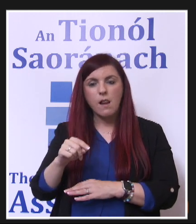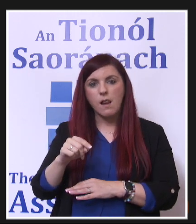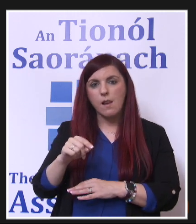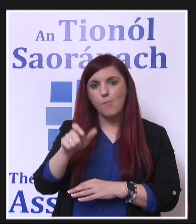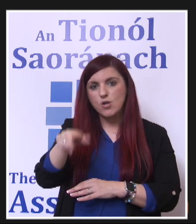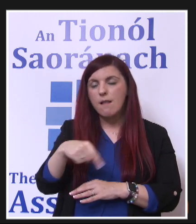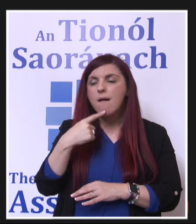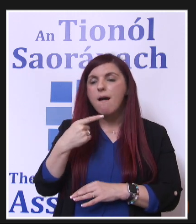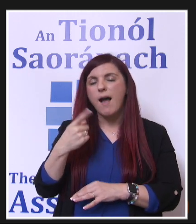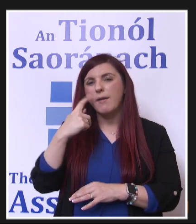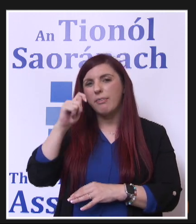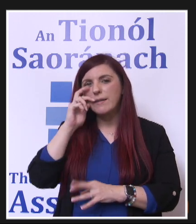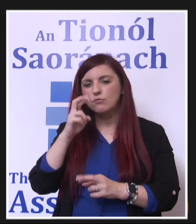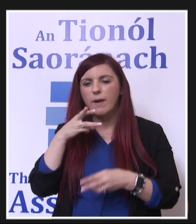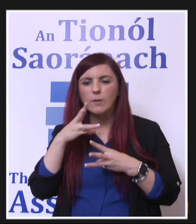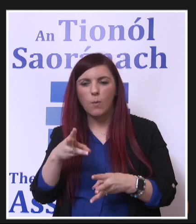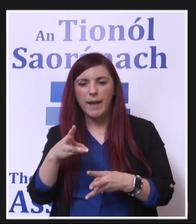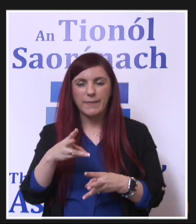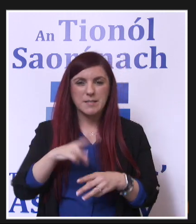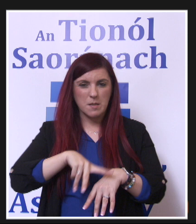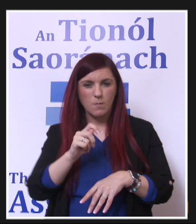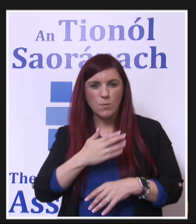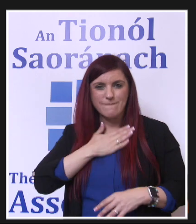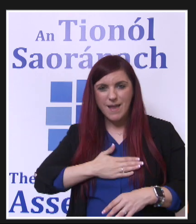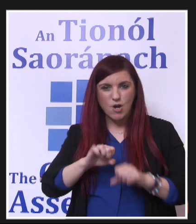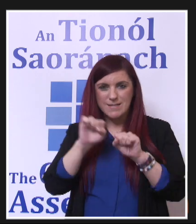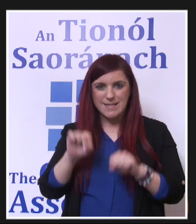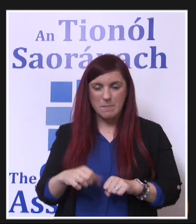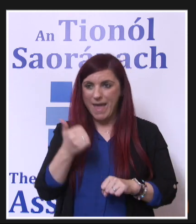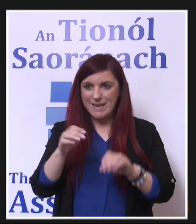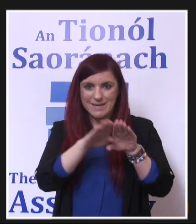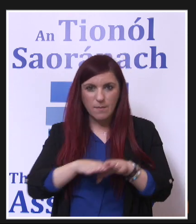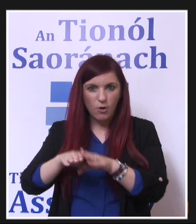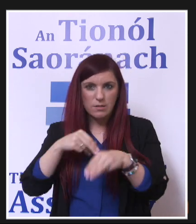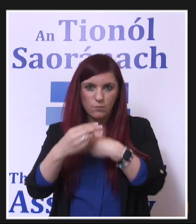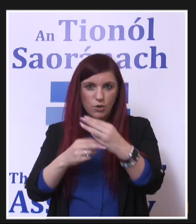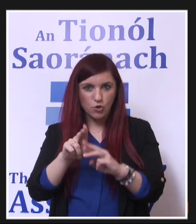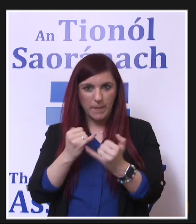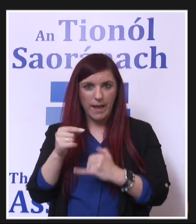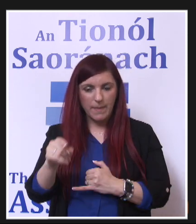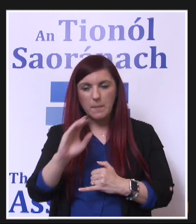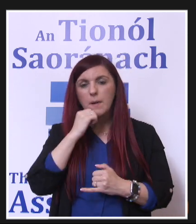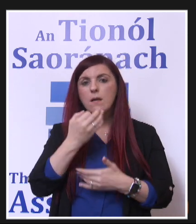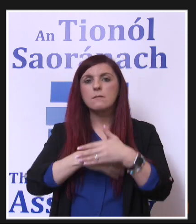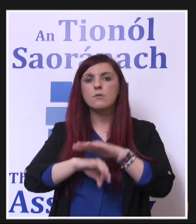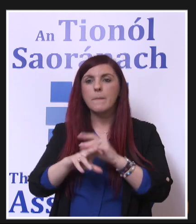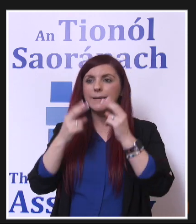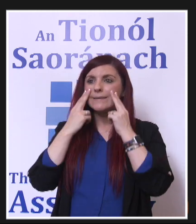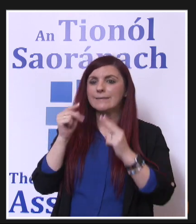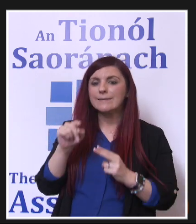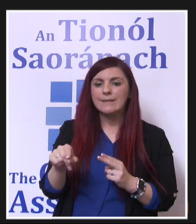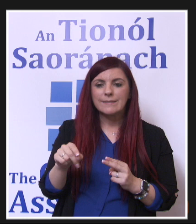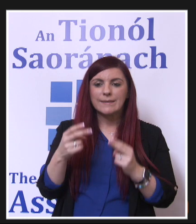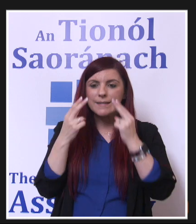way any more democratic process should go, because government needs to